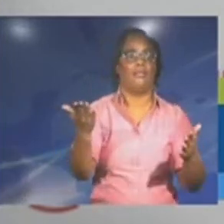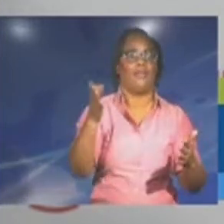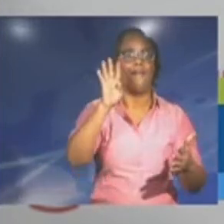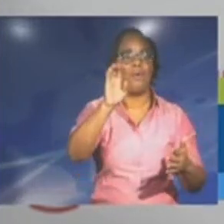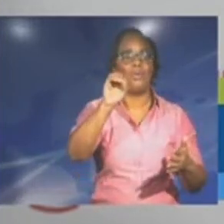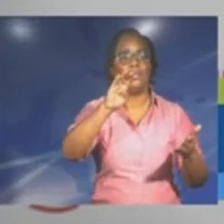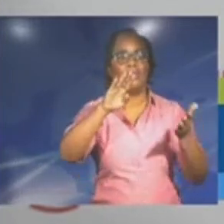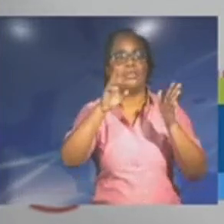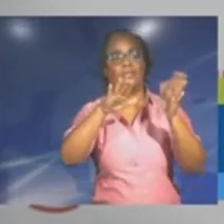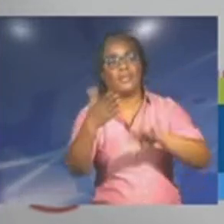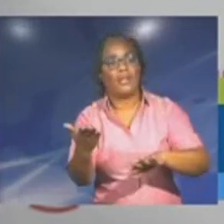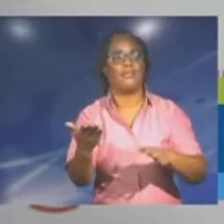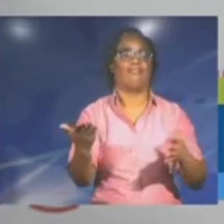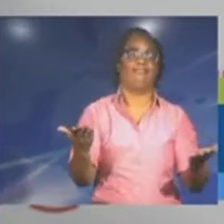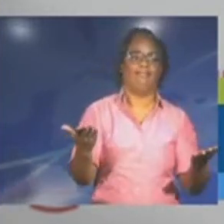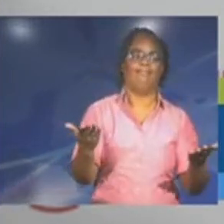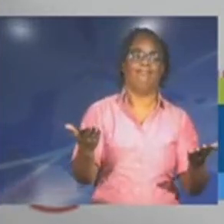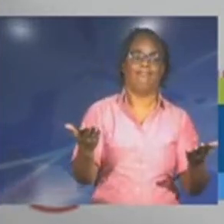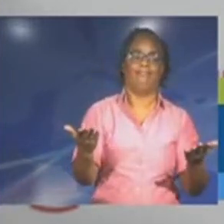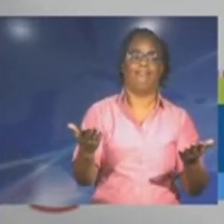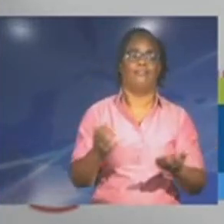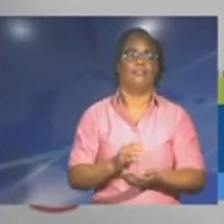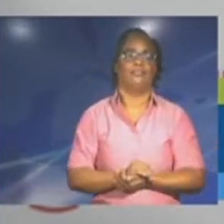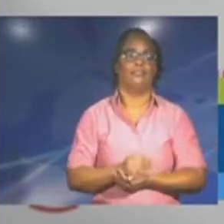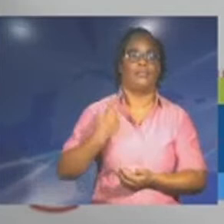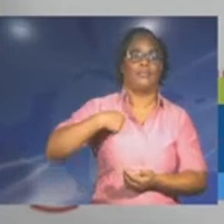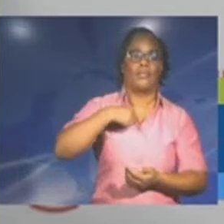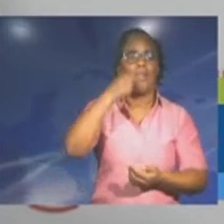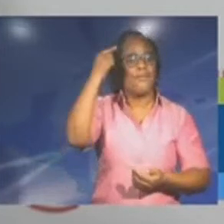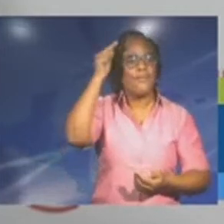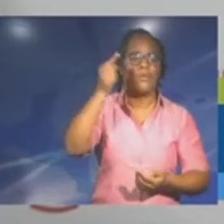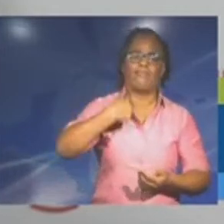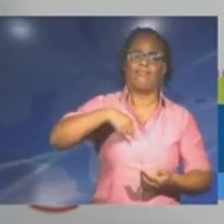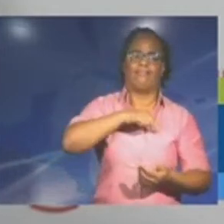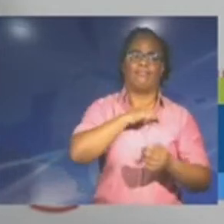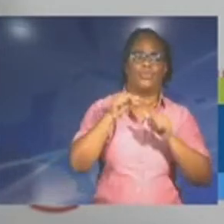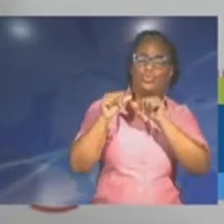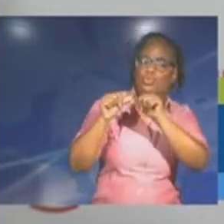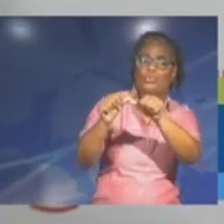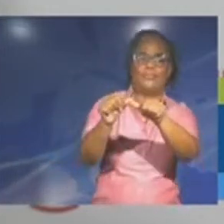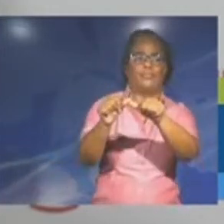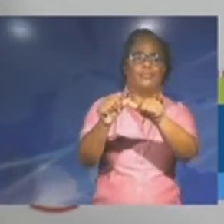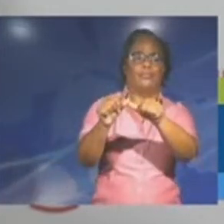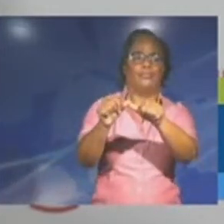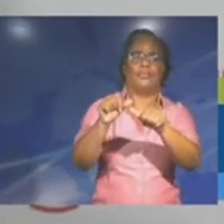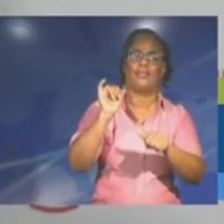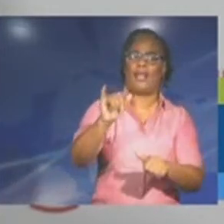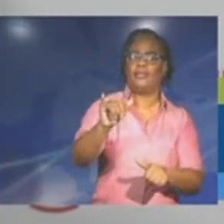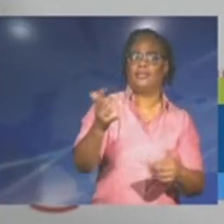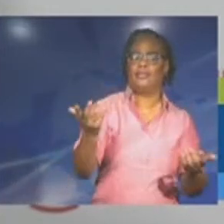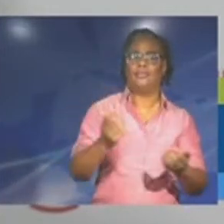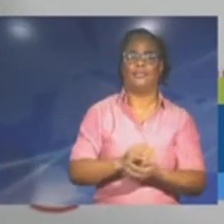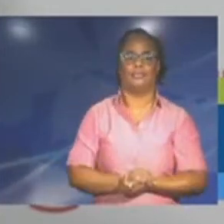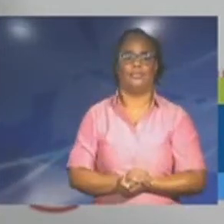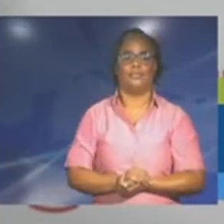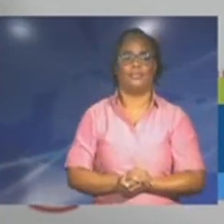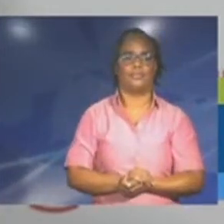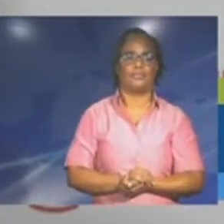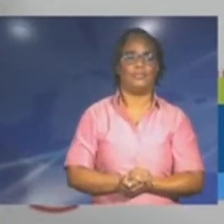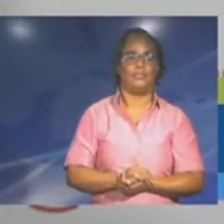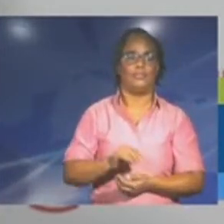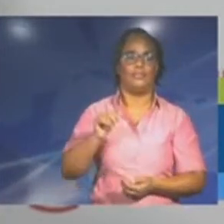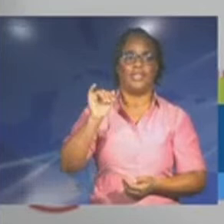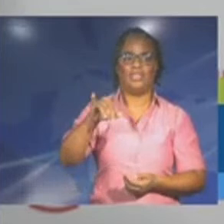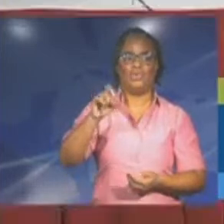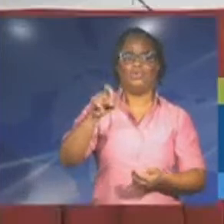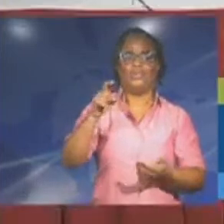they are pursuing that again. There's probably no need to pursue that particular initiative again on their part. Thank